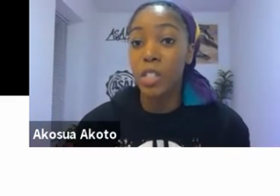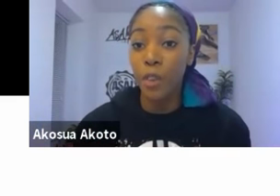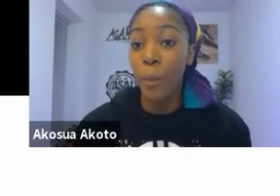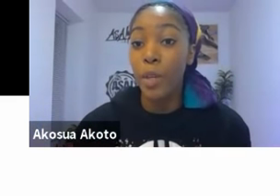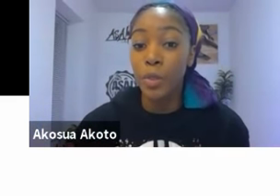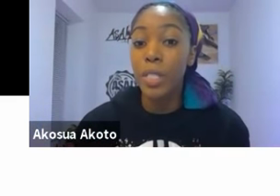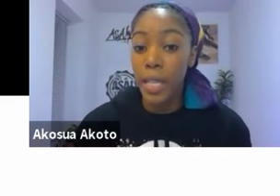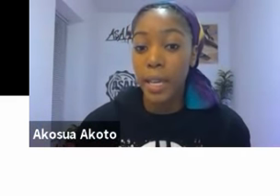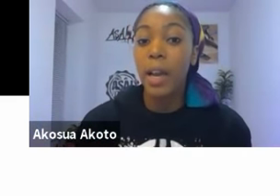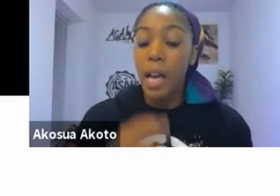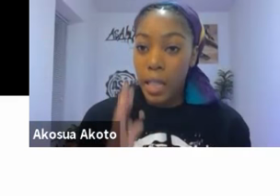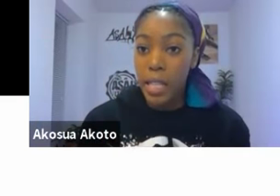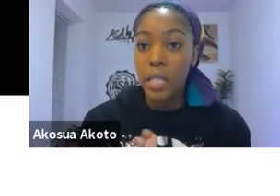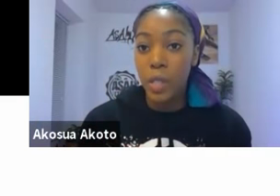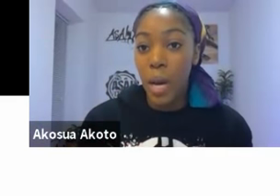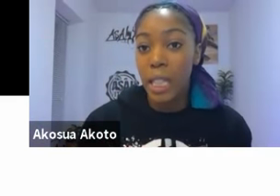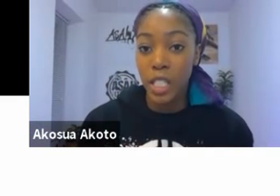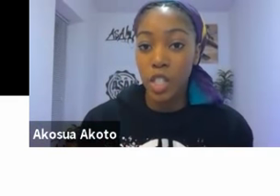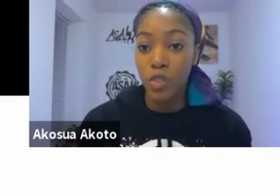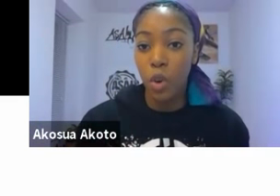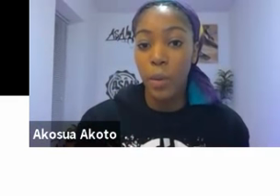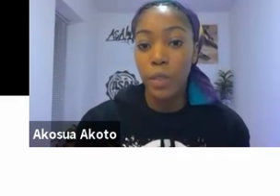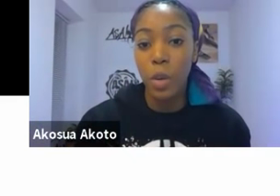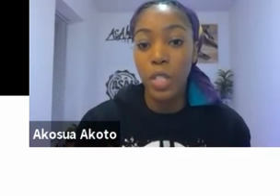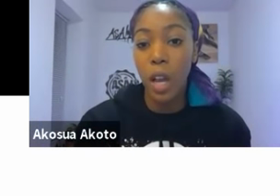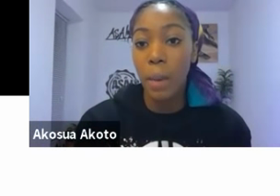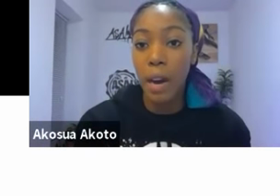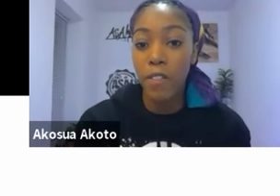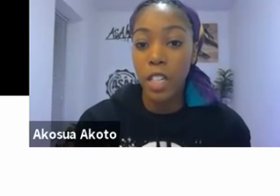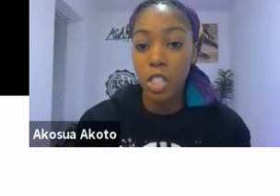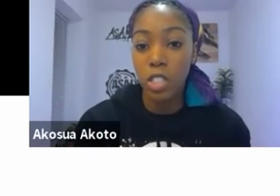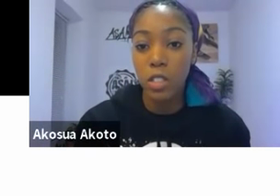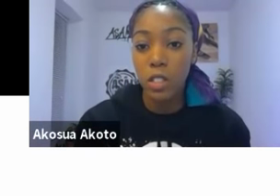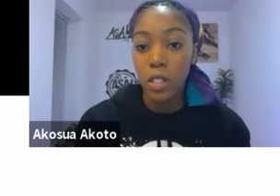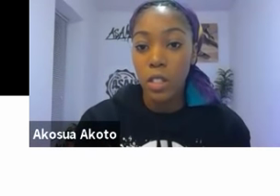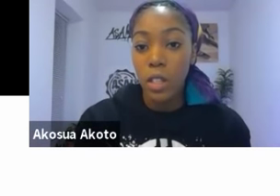not actually farming, you see this is what this is for. So we're talking about